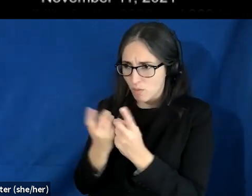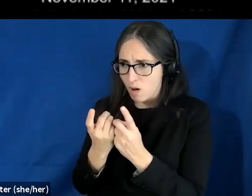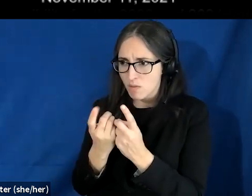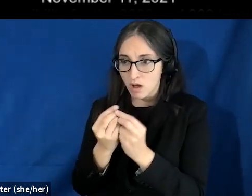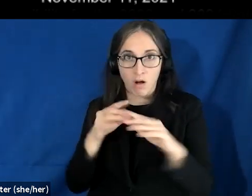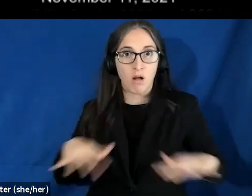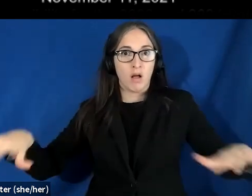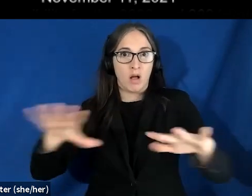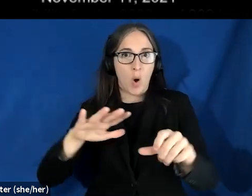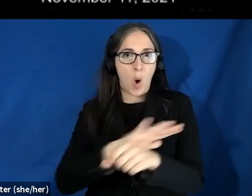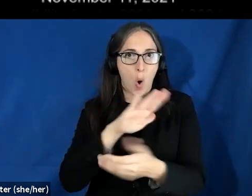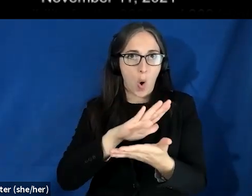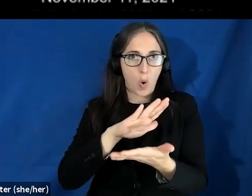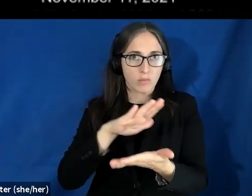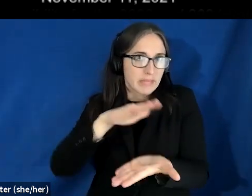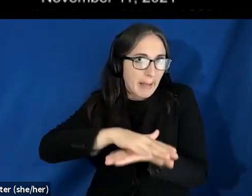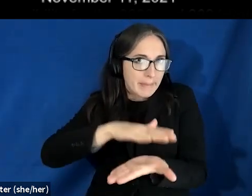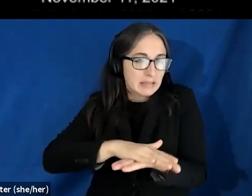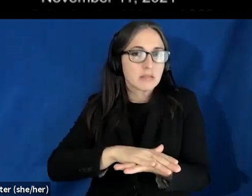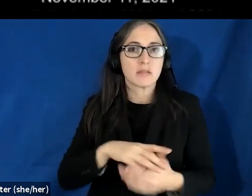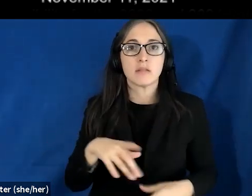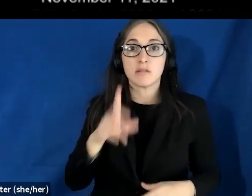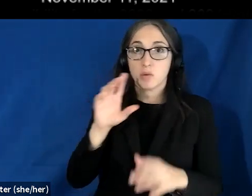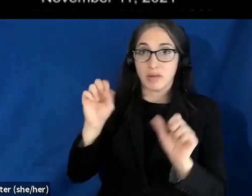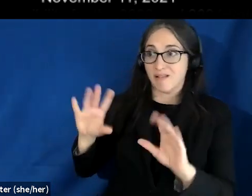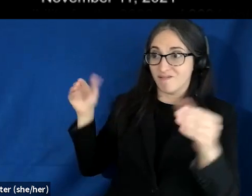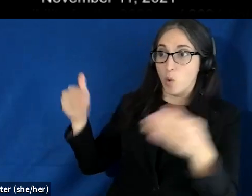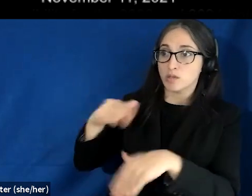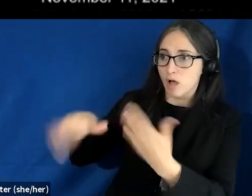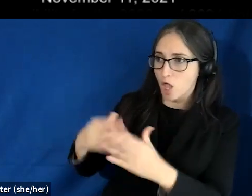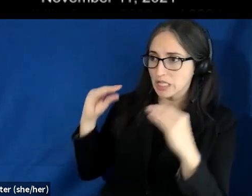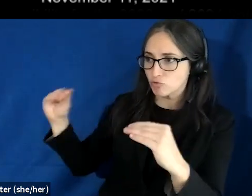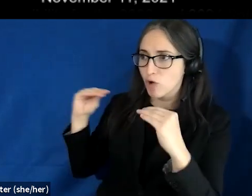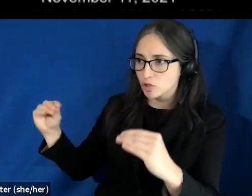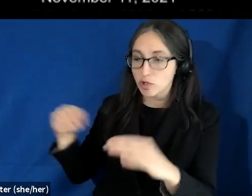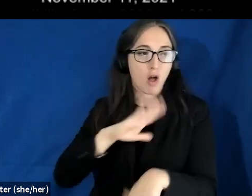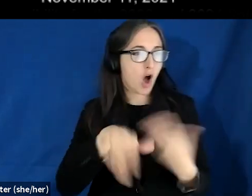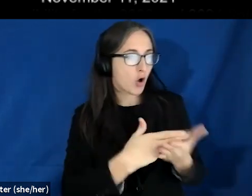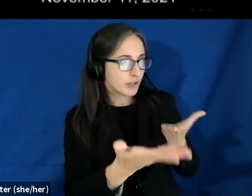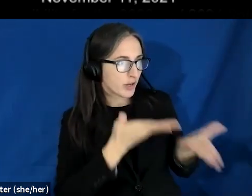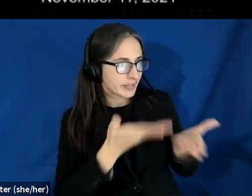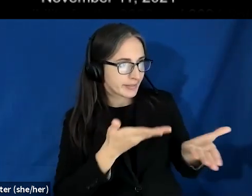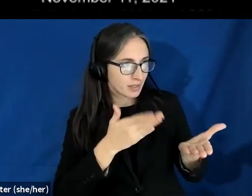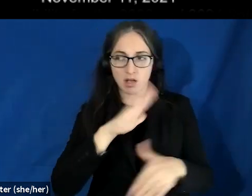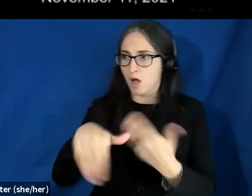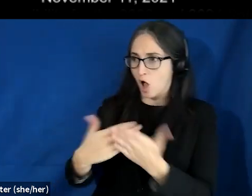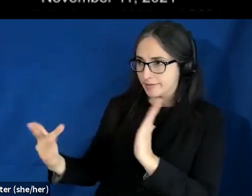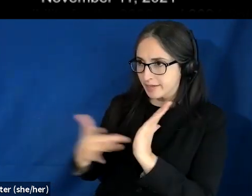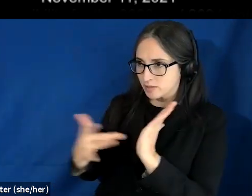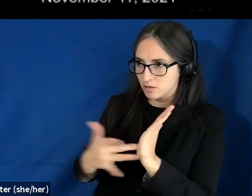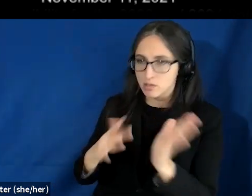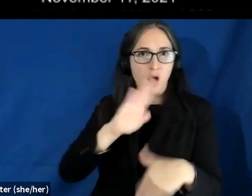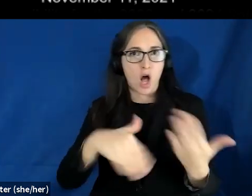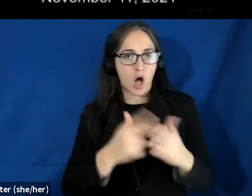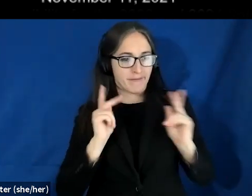on your campus or at your institution, or all services, or all technology, or all physical spaces. What